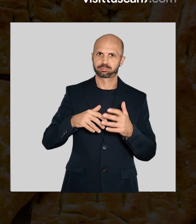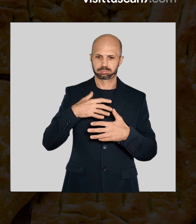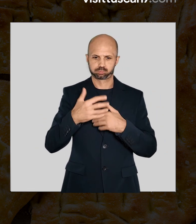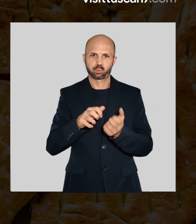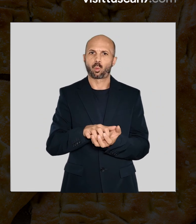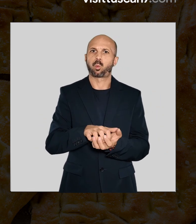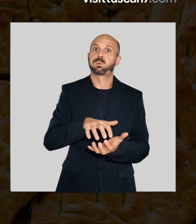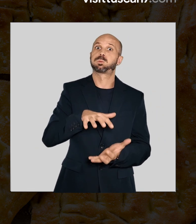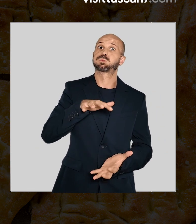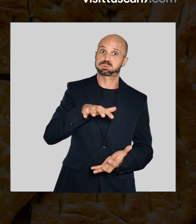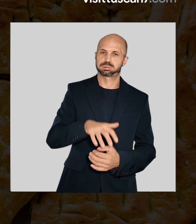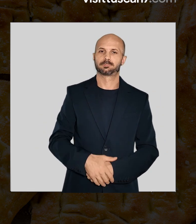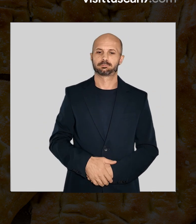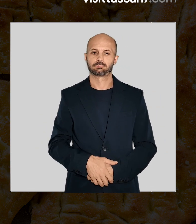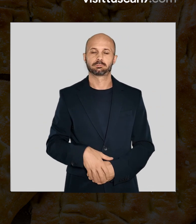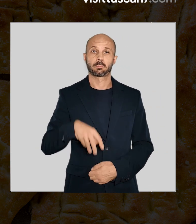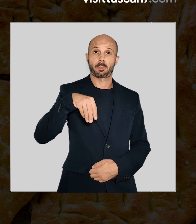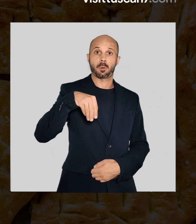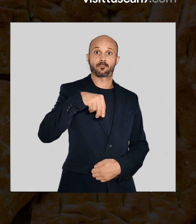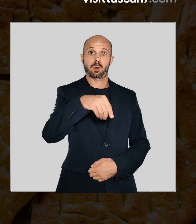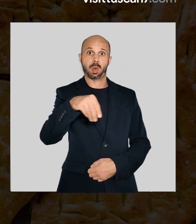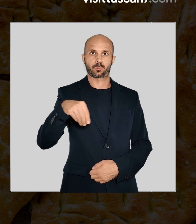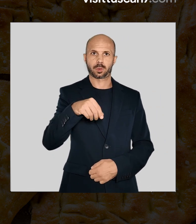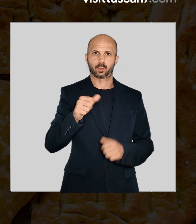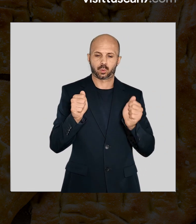Make the pre-fermented dough.